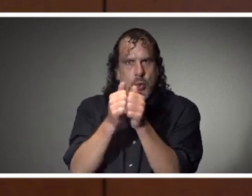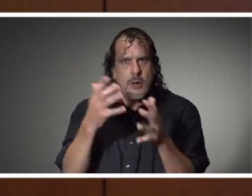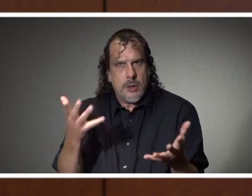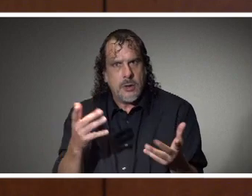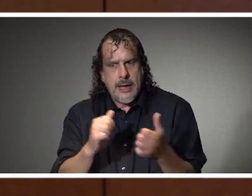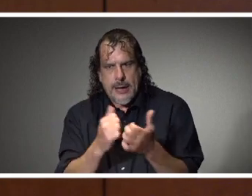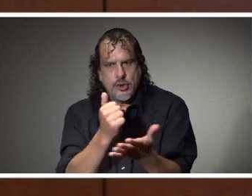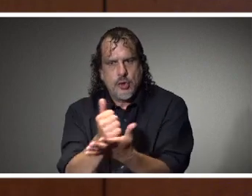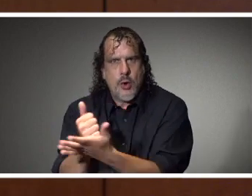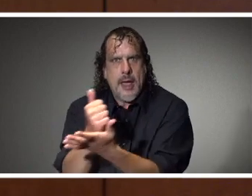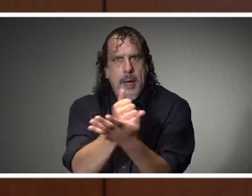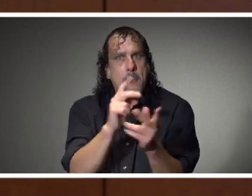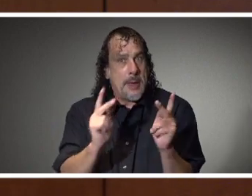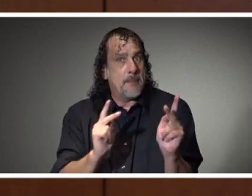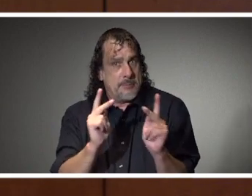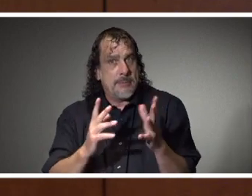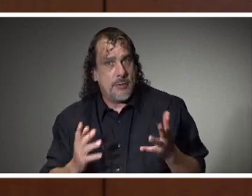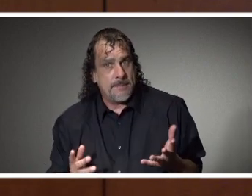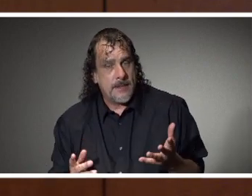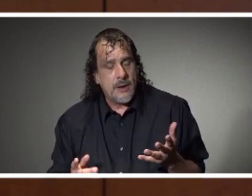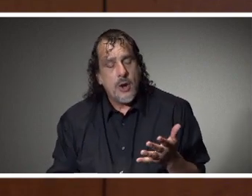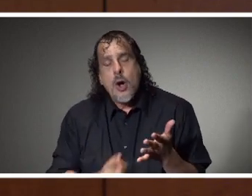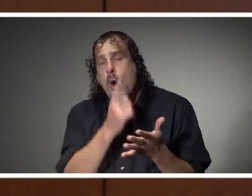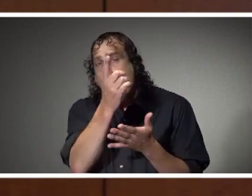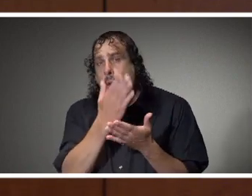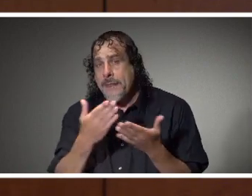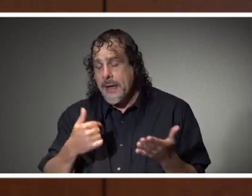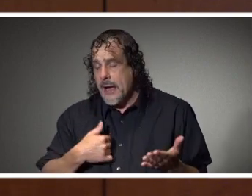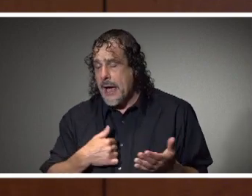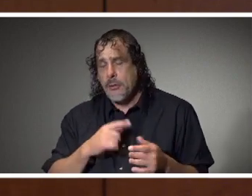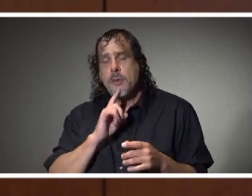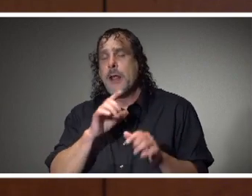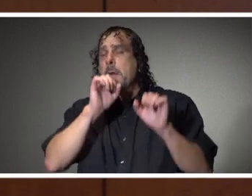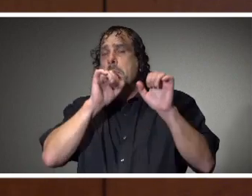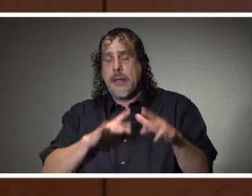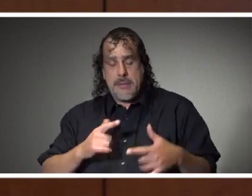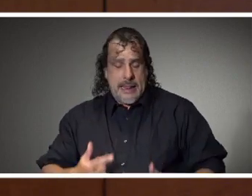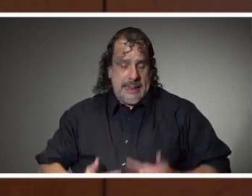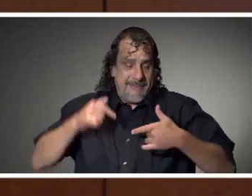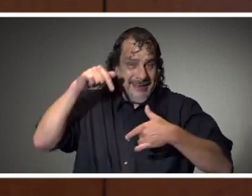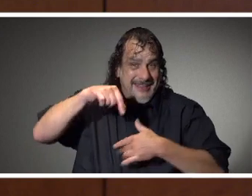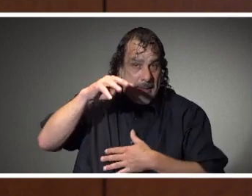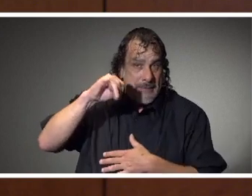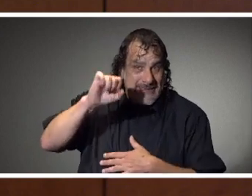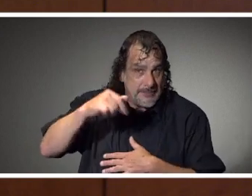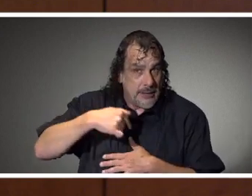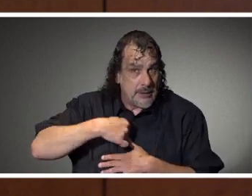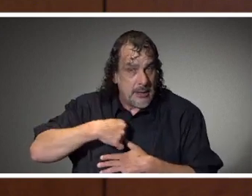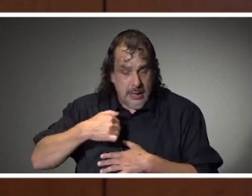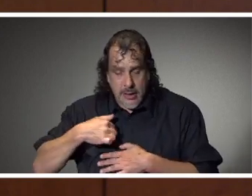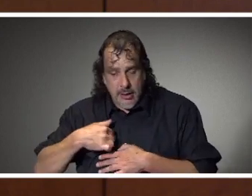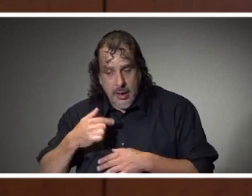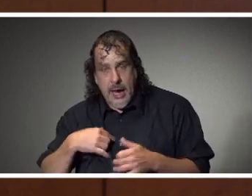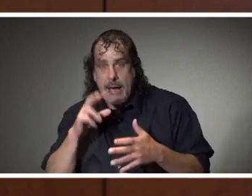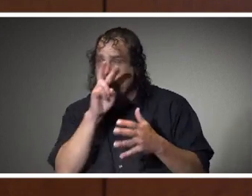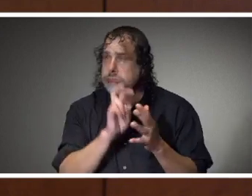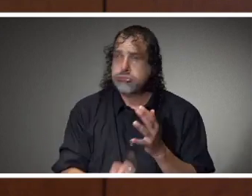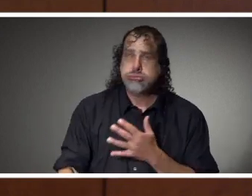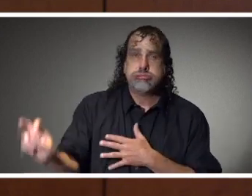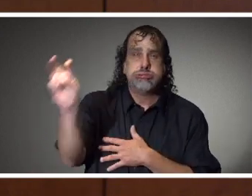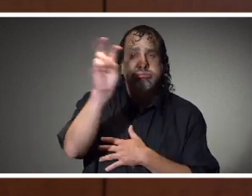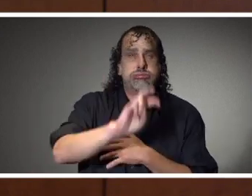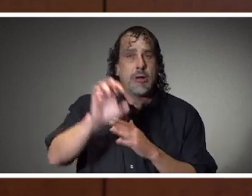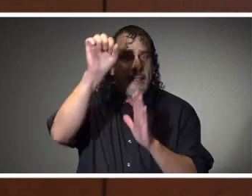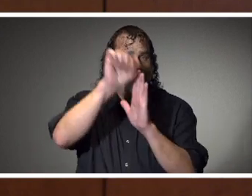and a resource to people. One of the things I am so blessed about living in Mississippi, and as I've had the privilege to travel all over the